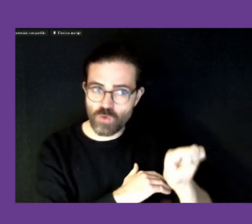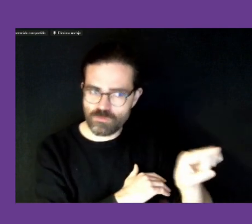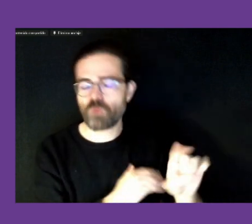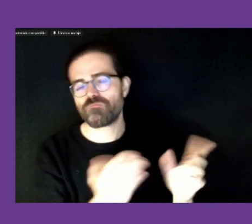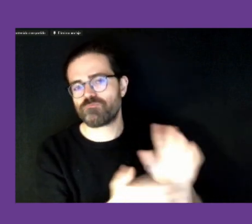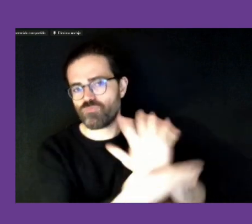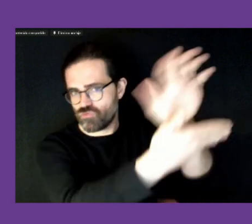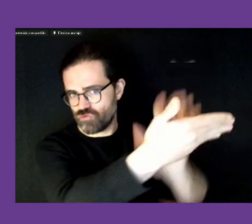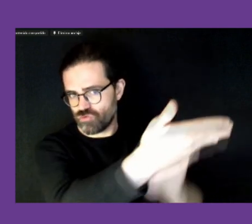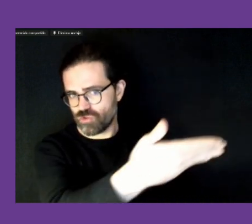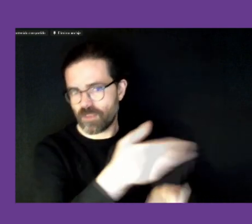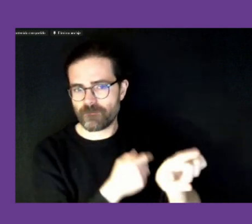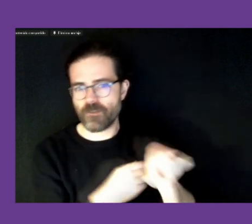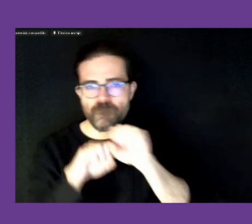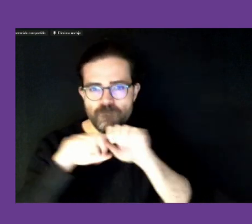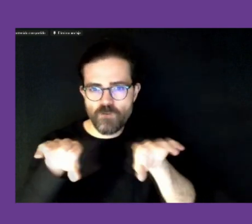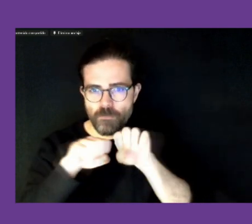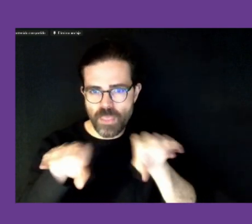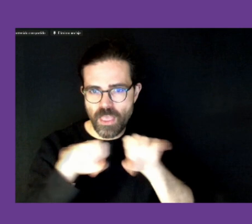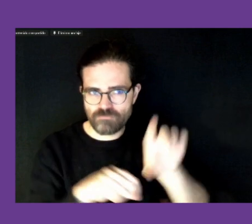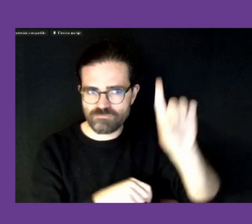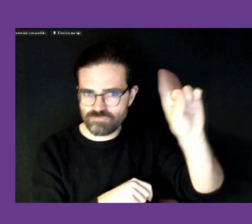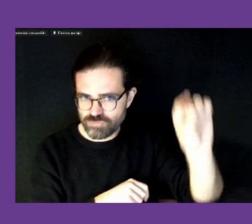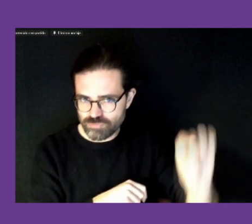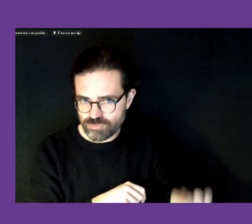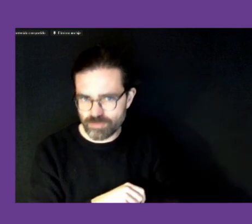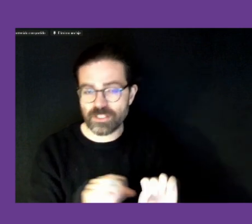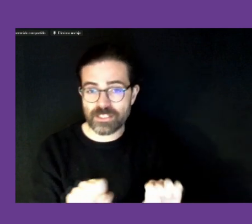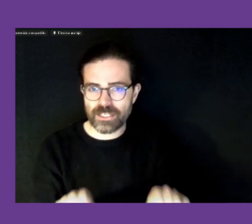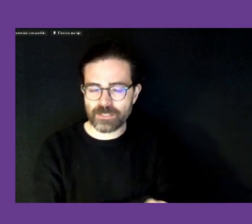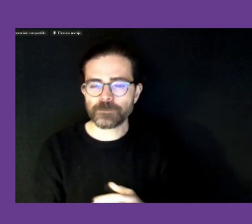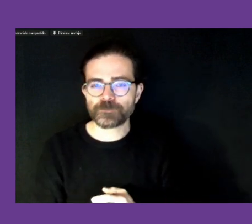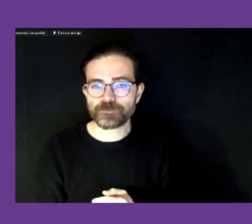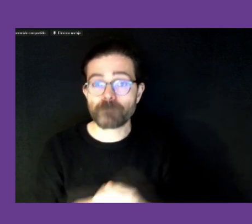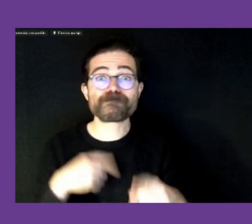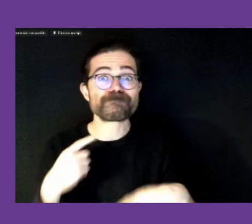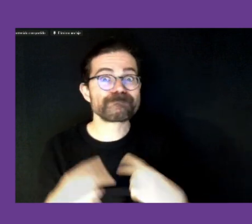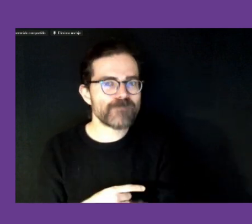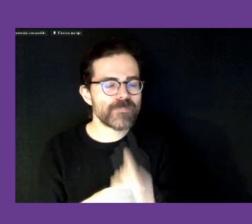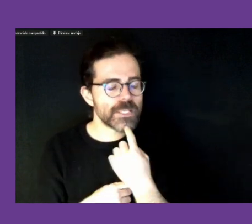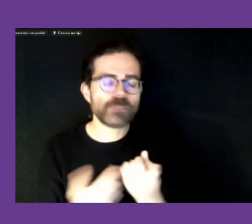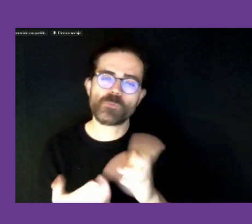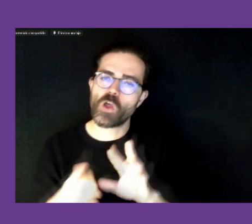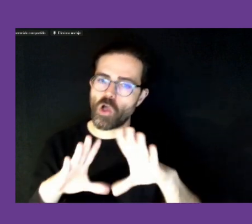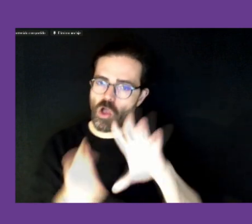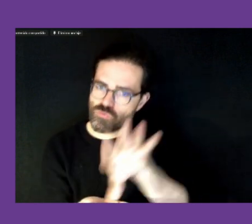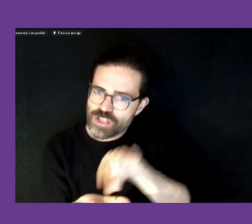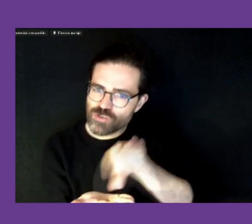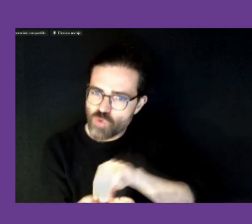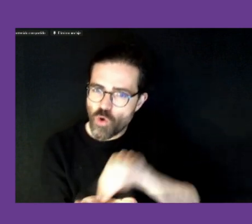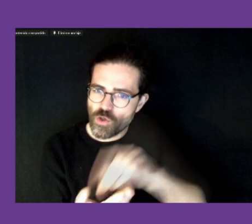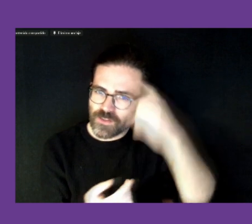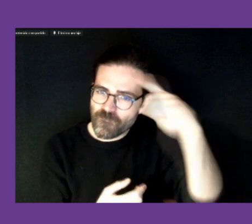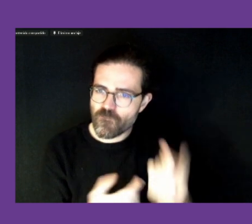resources. There have been a lot of questions on how can we find resources to participate in standardization, and you